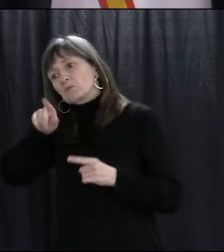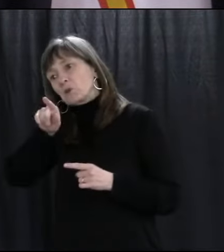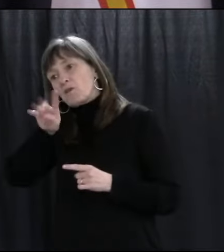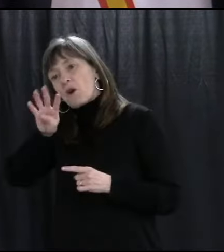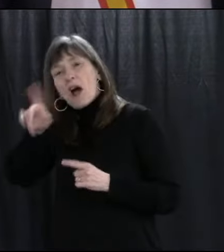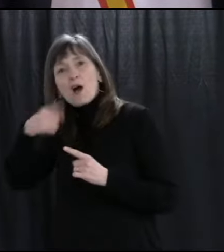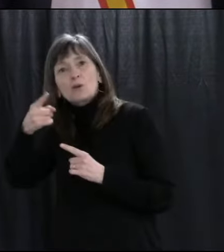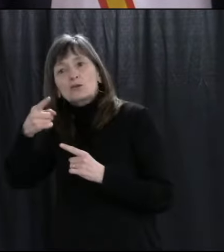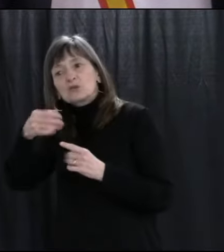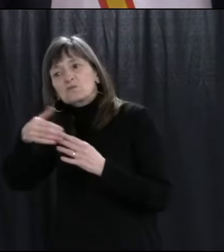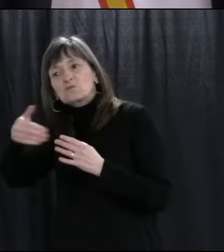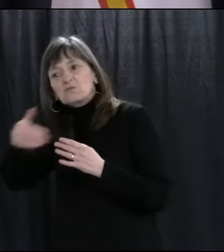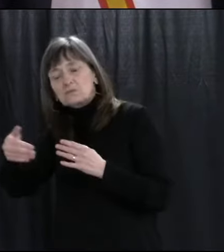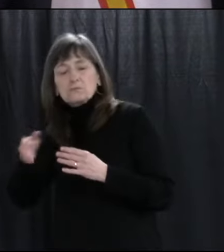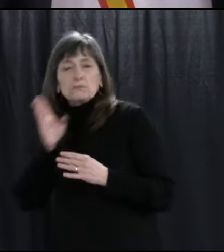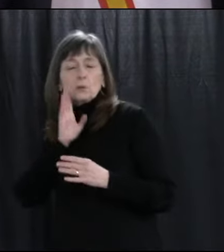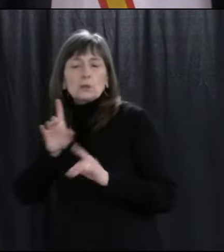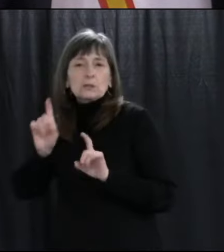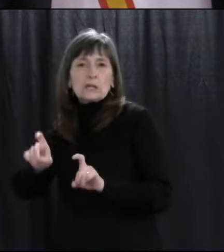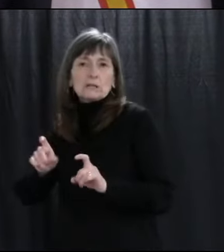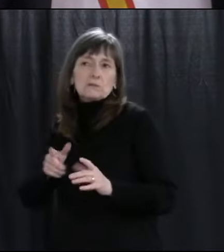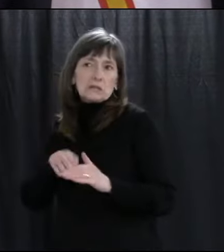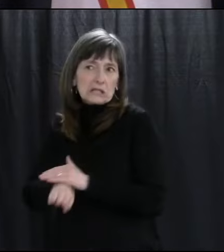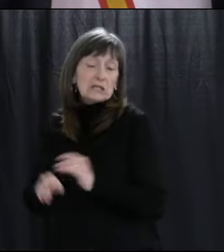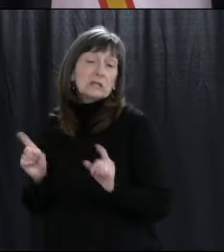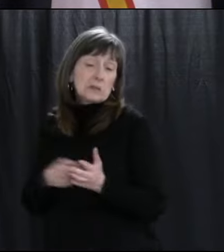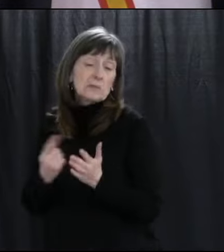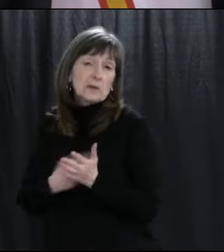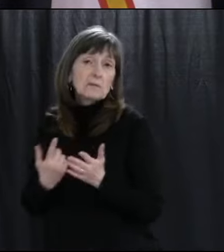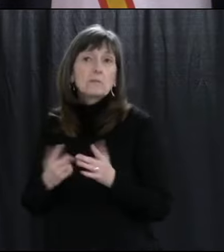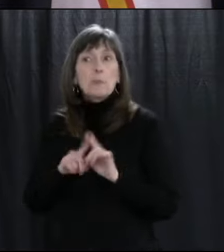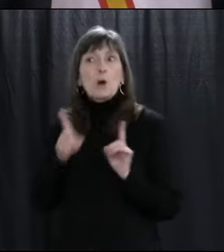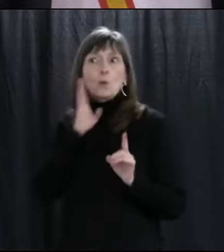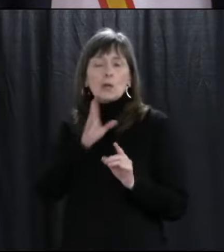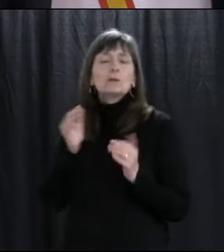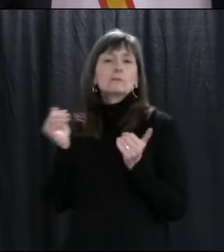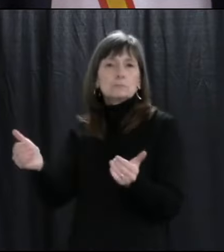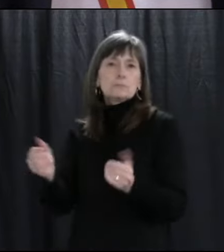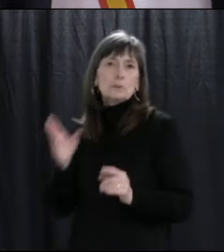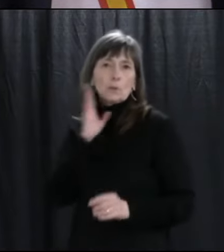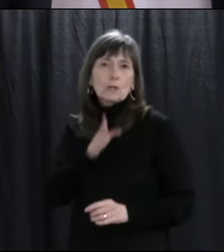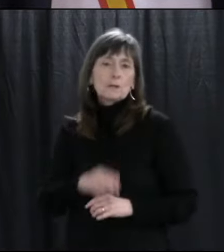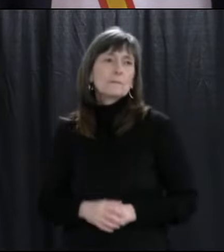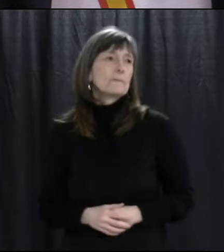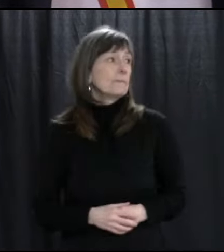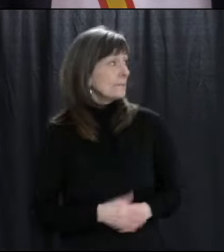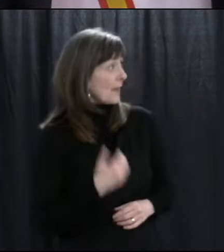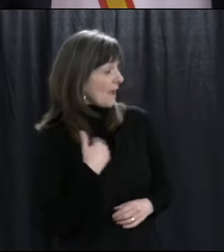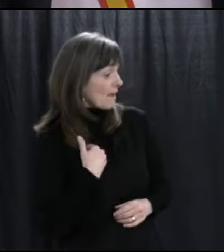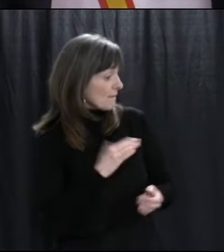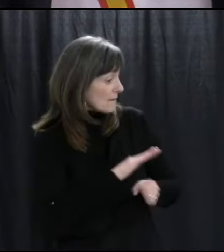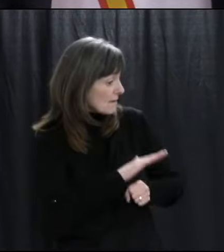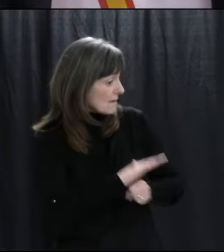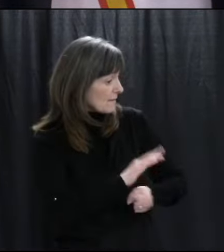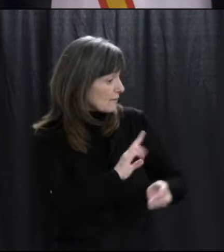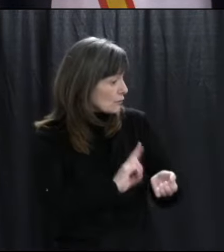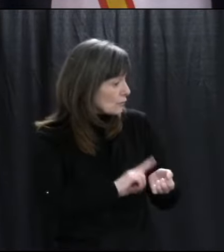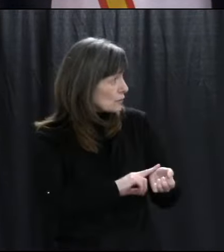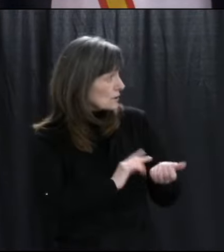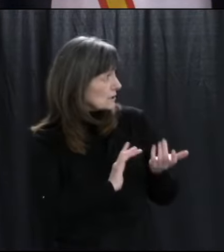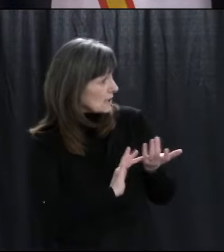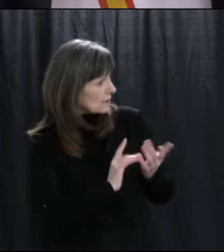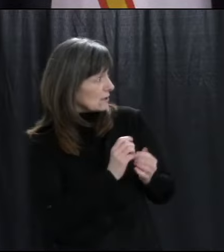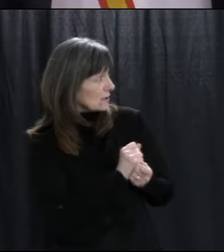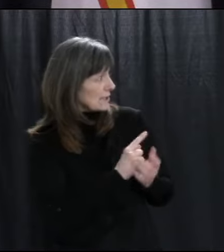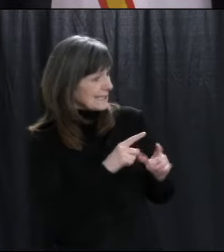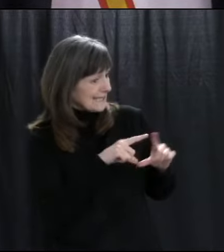And everyone though who needs to be tested will be tested. Is there enough nurse and testing kits in the province?